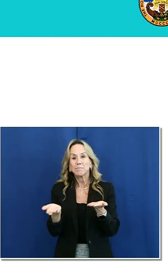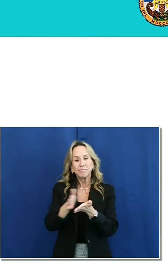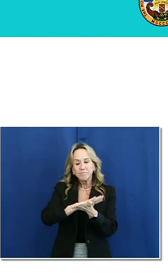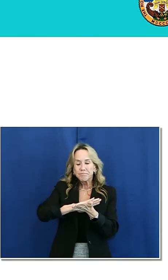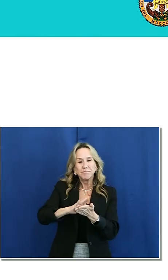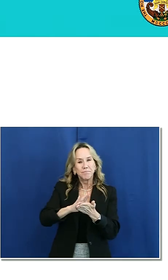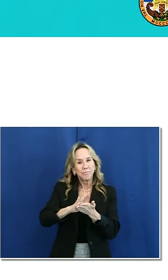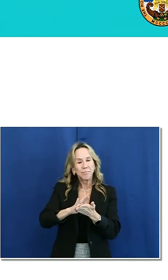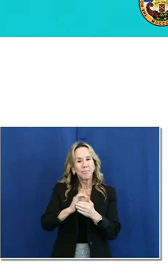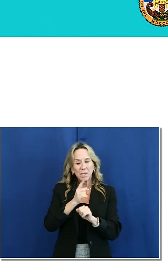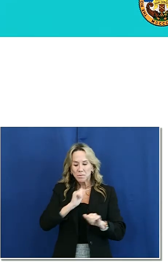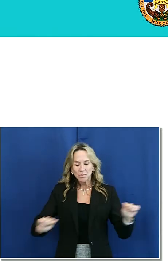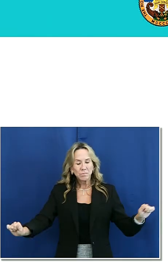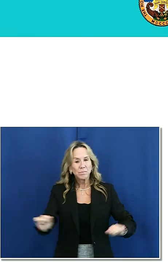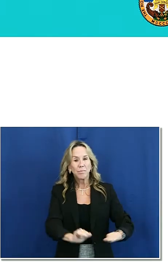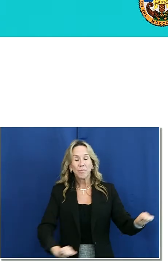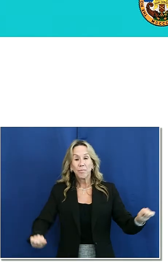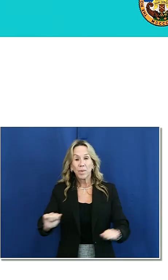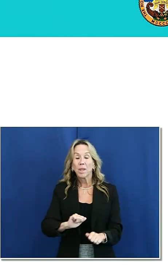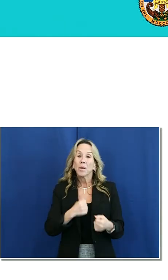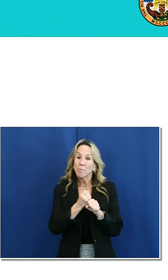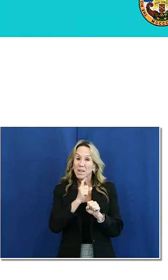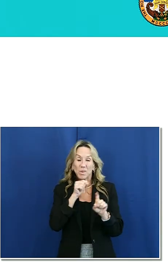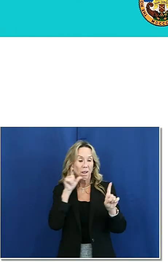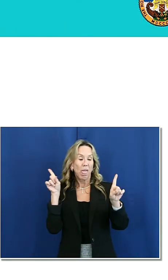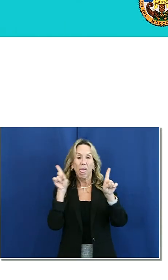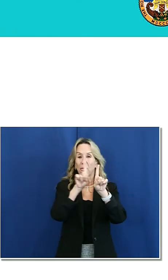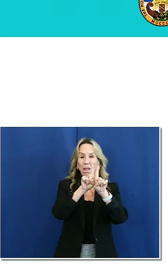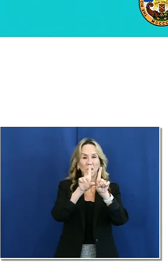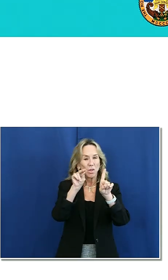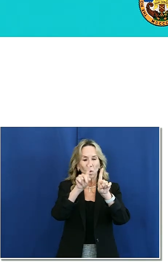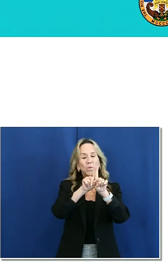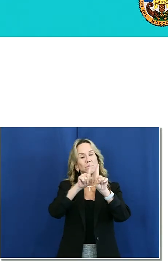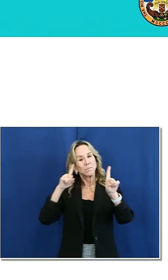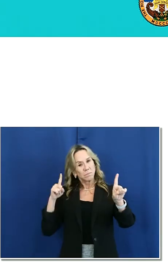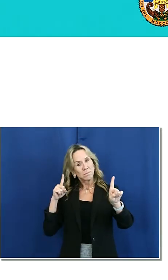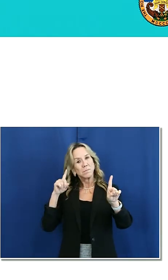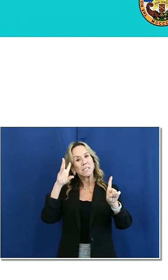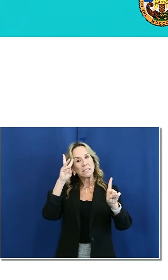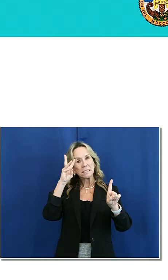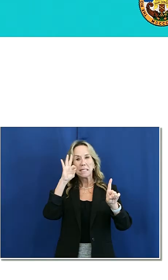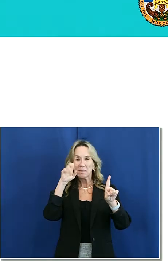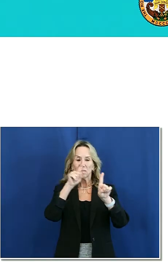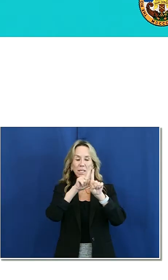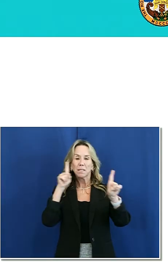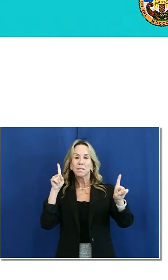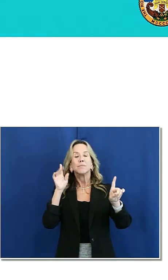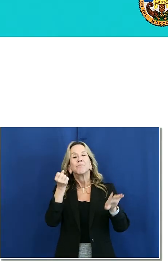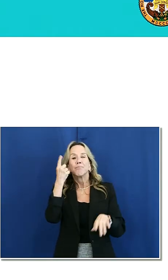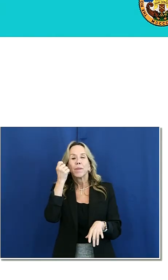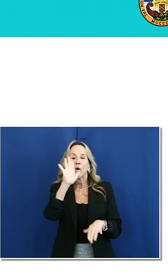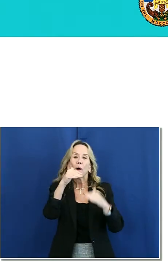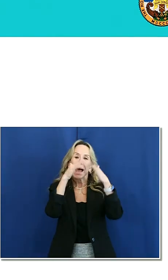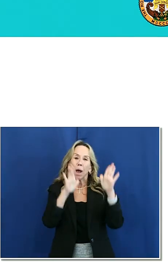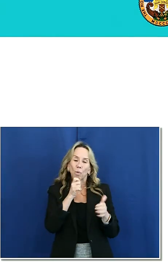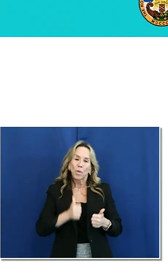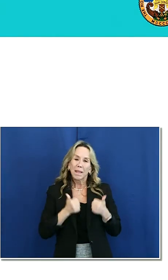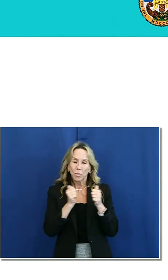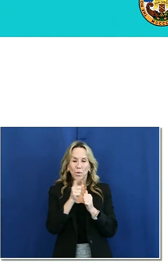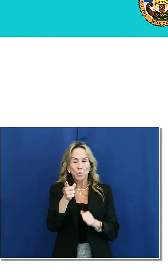sanitation practices, staying 6 feet apart from others unless they are household members, wearing a